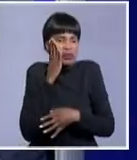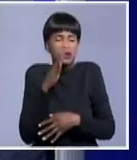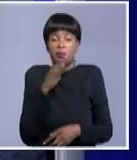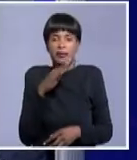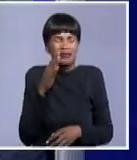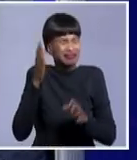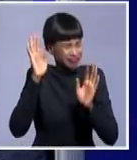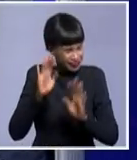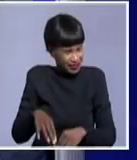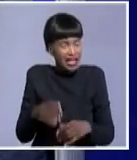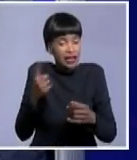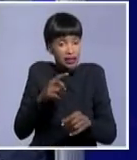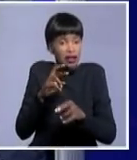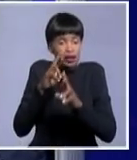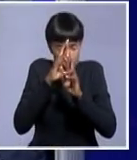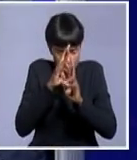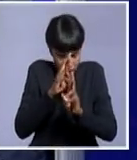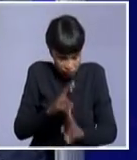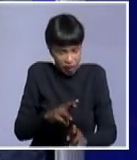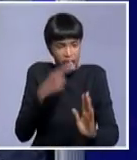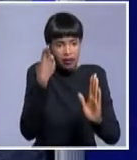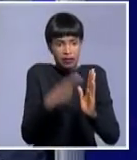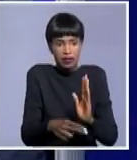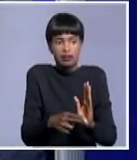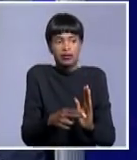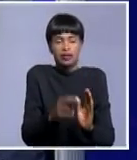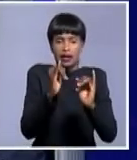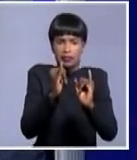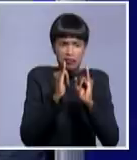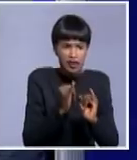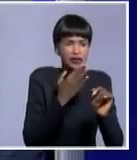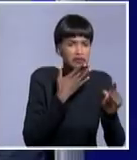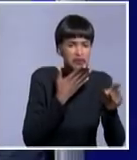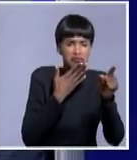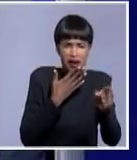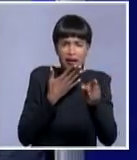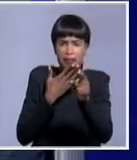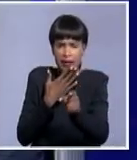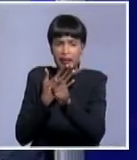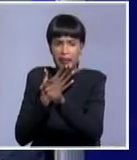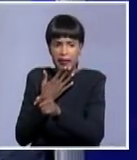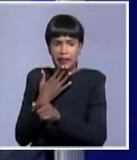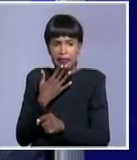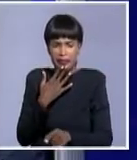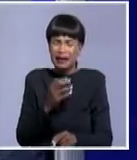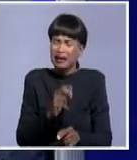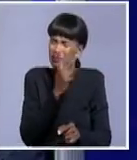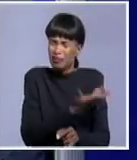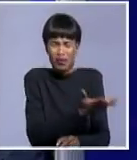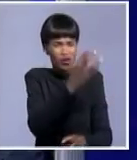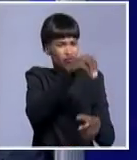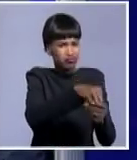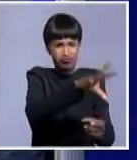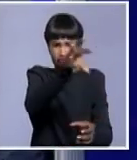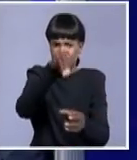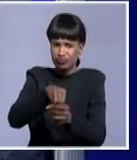we have fulfilled the requirement that we must be, this conference must be as consultative as